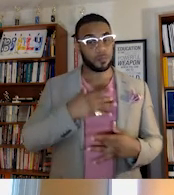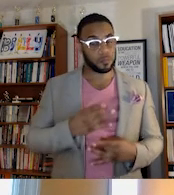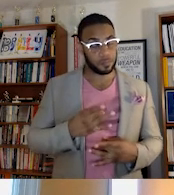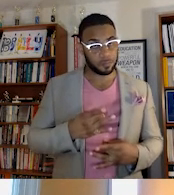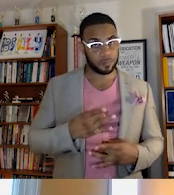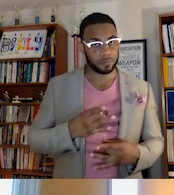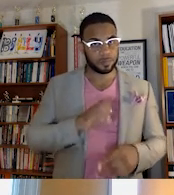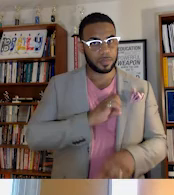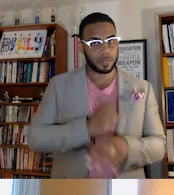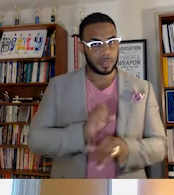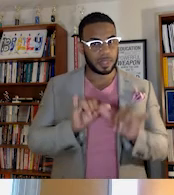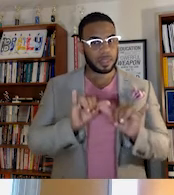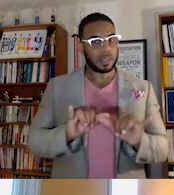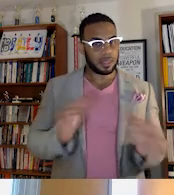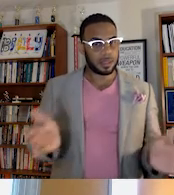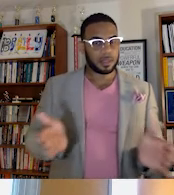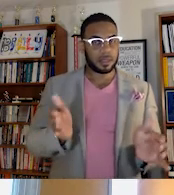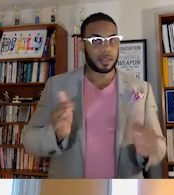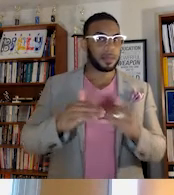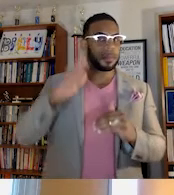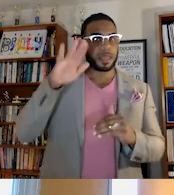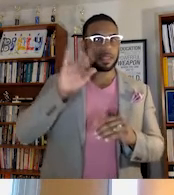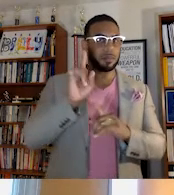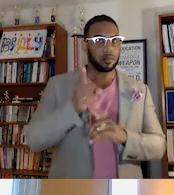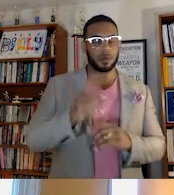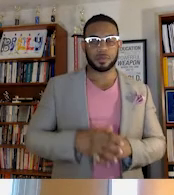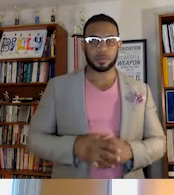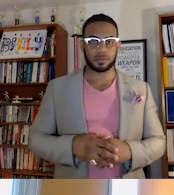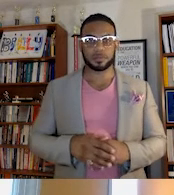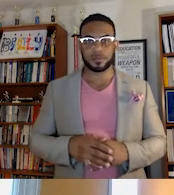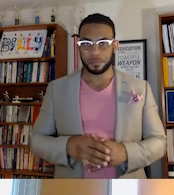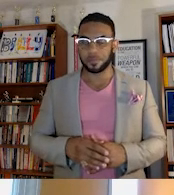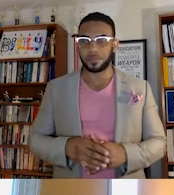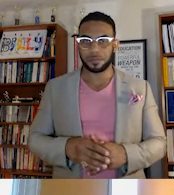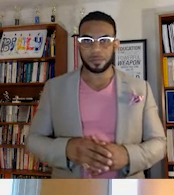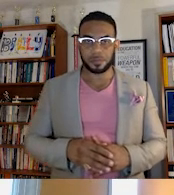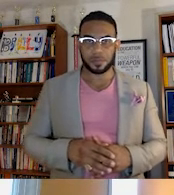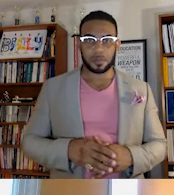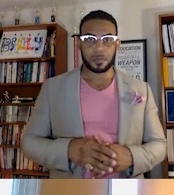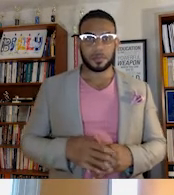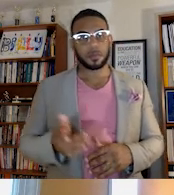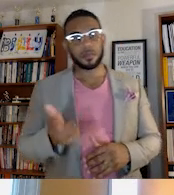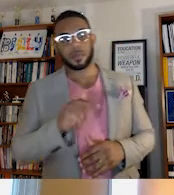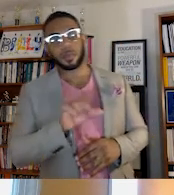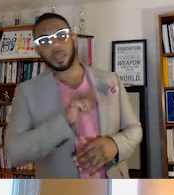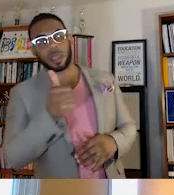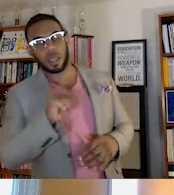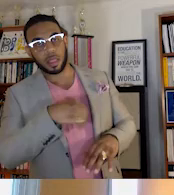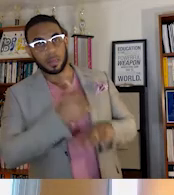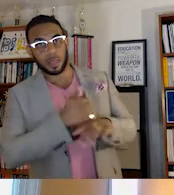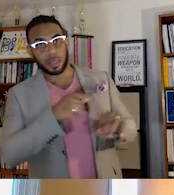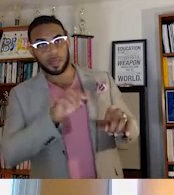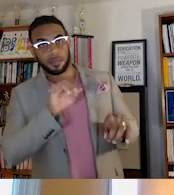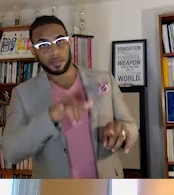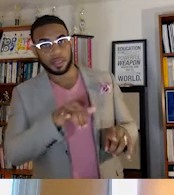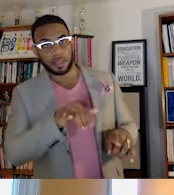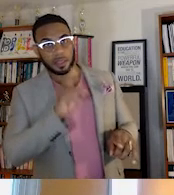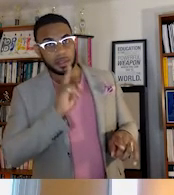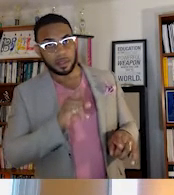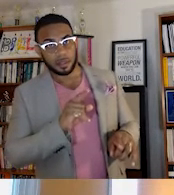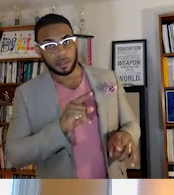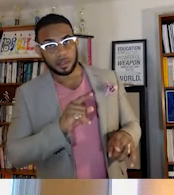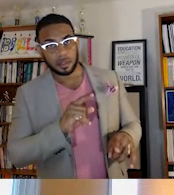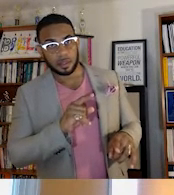the energy to stay up past this moment. Absolutely. So the other manifestation of that